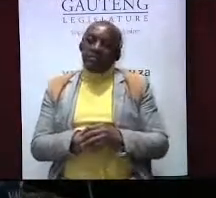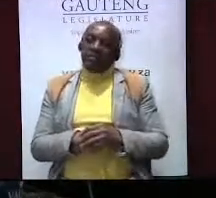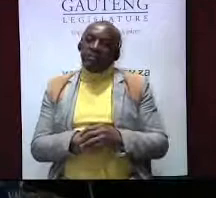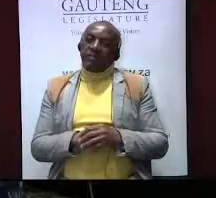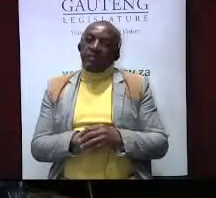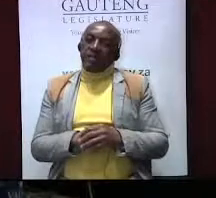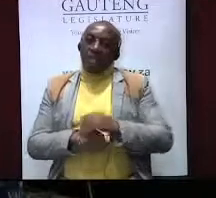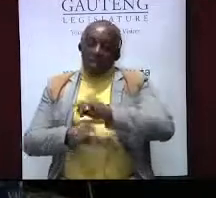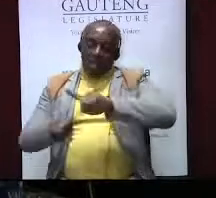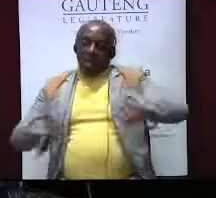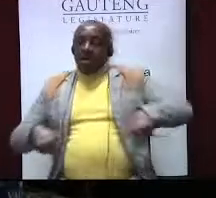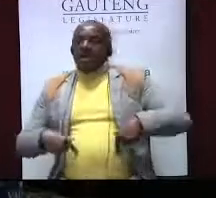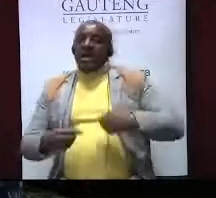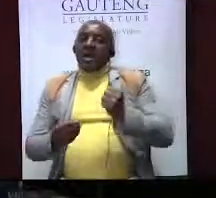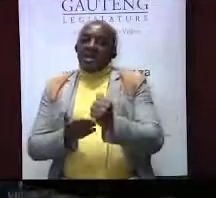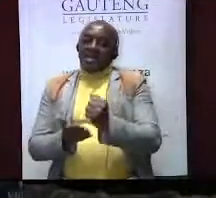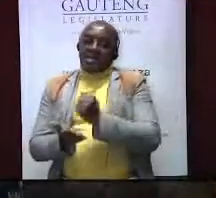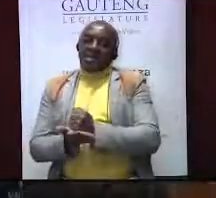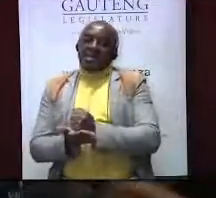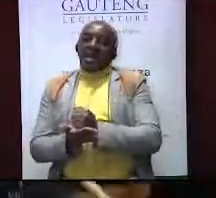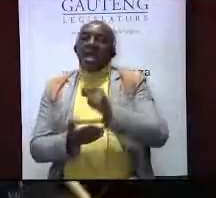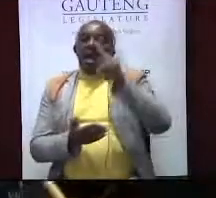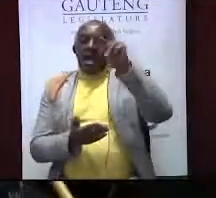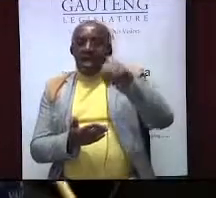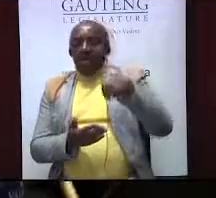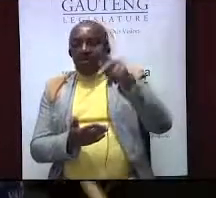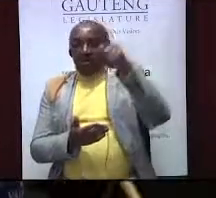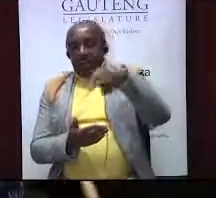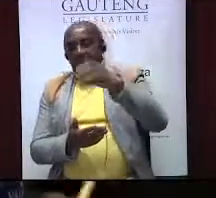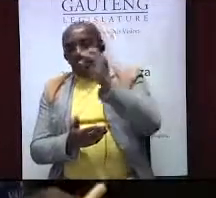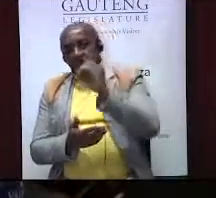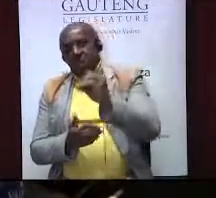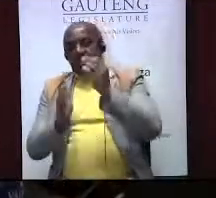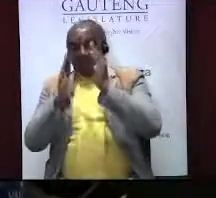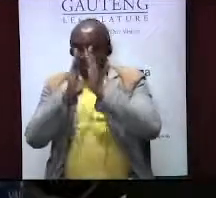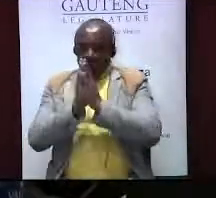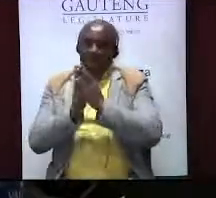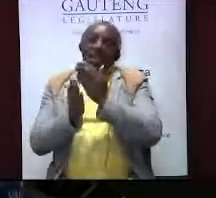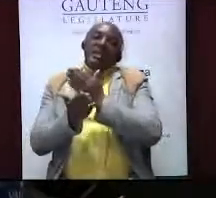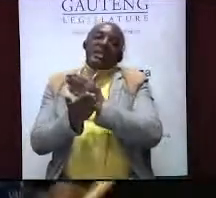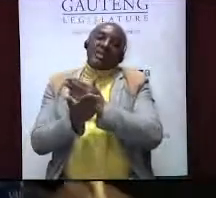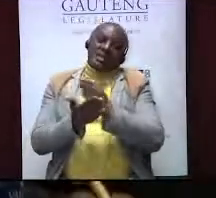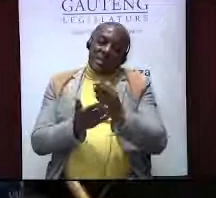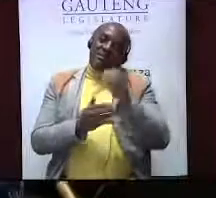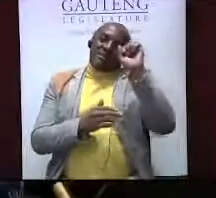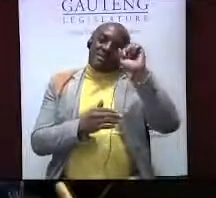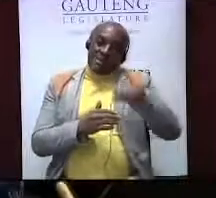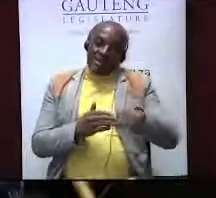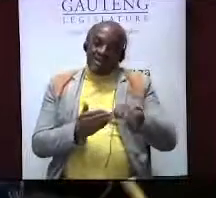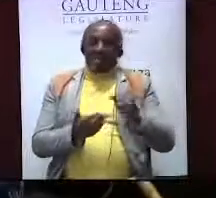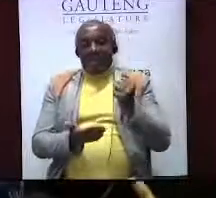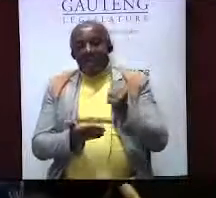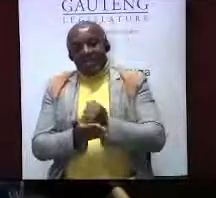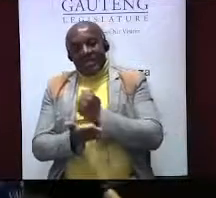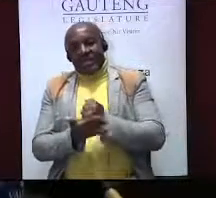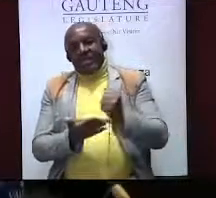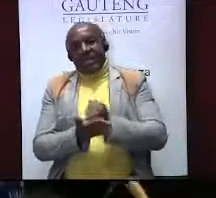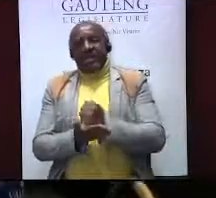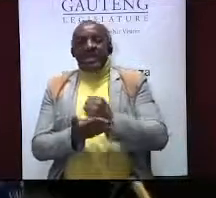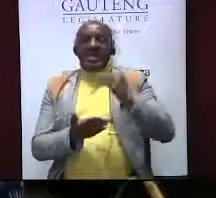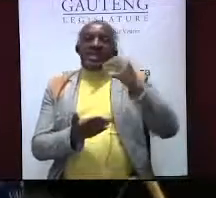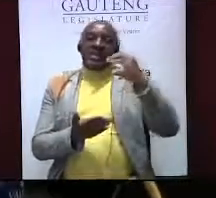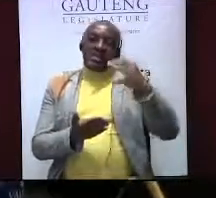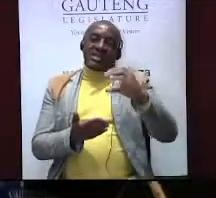We are registered NPOs as the churches. Some, yes, they registered as SIPs, but mostly